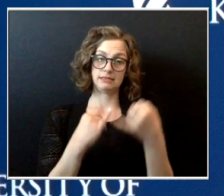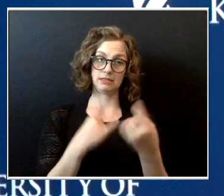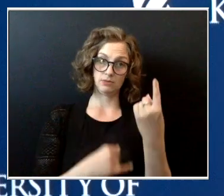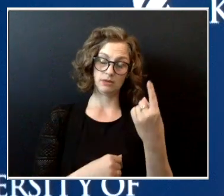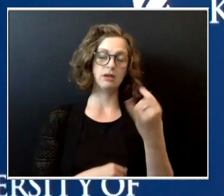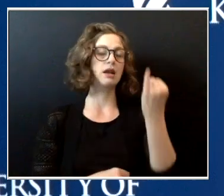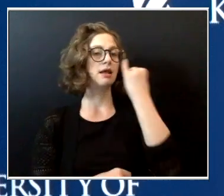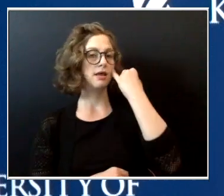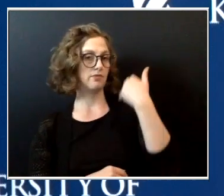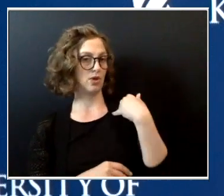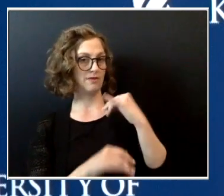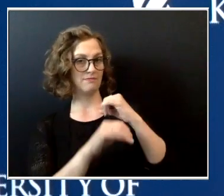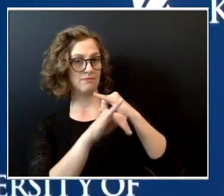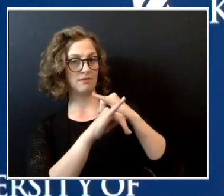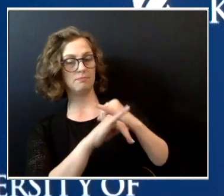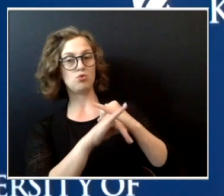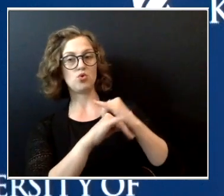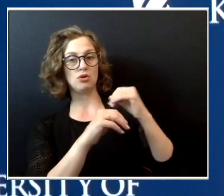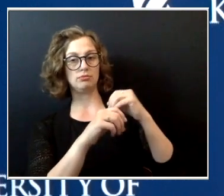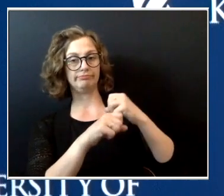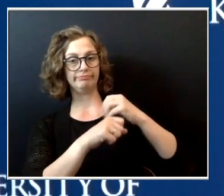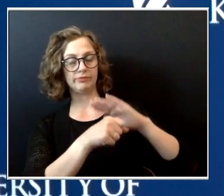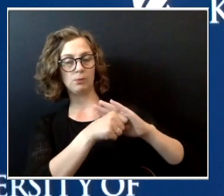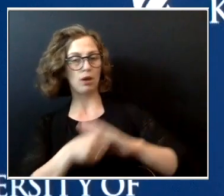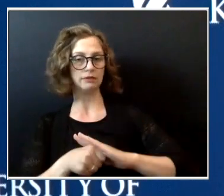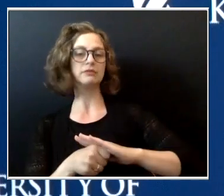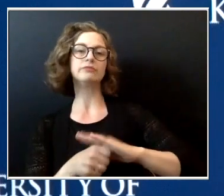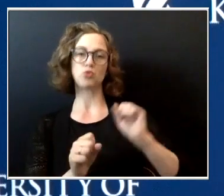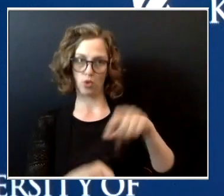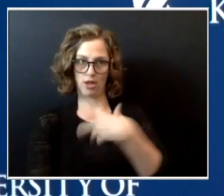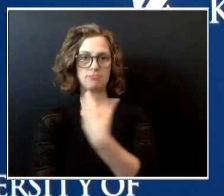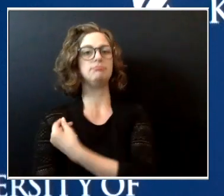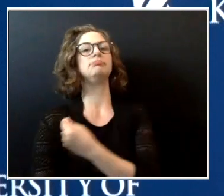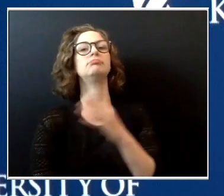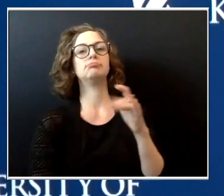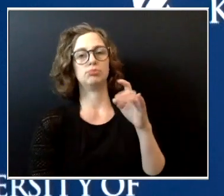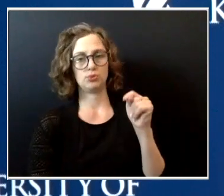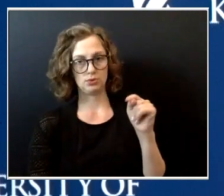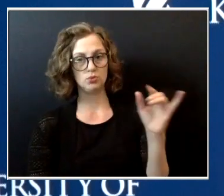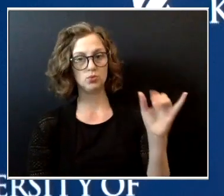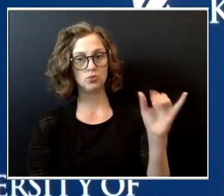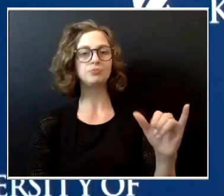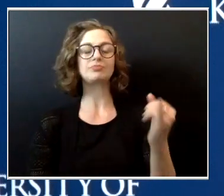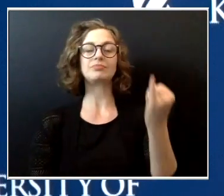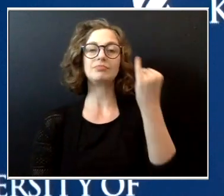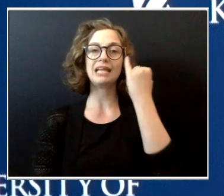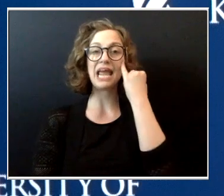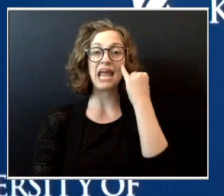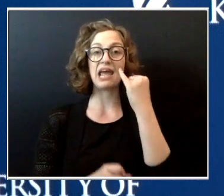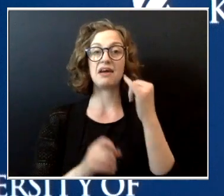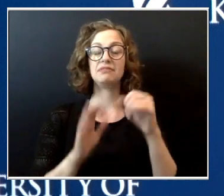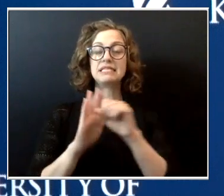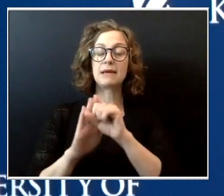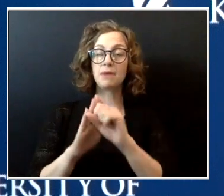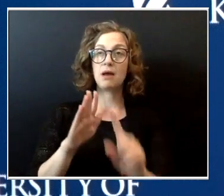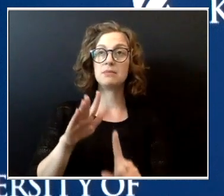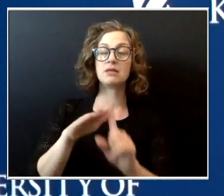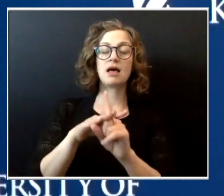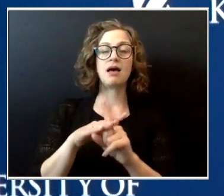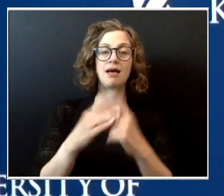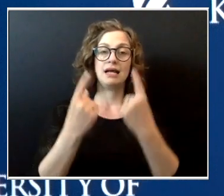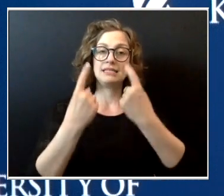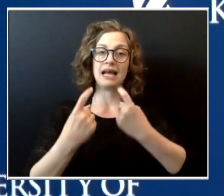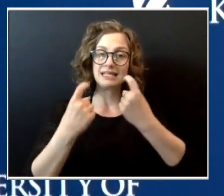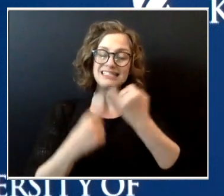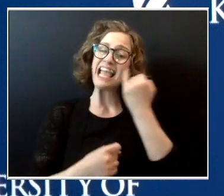as well. Have a plan if you are having symptoms, test early. If you're at home and using the antigen test, you may have to test 2 or